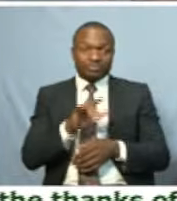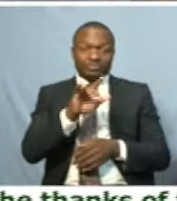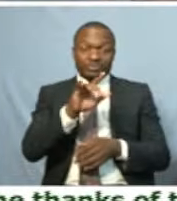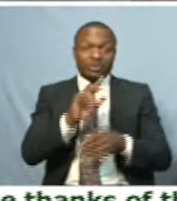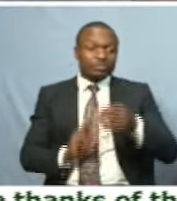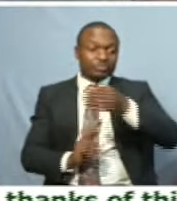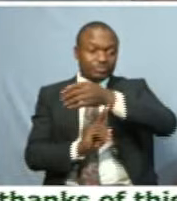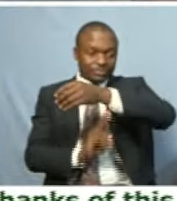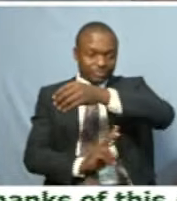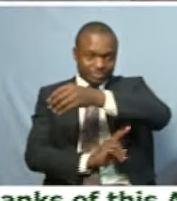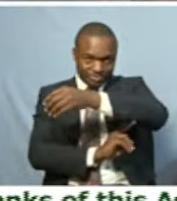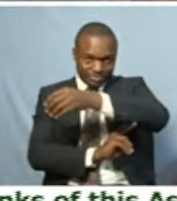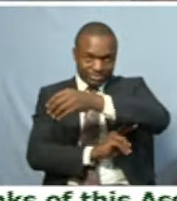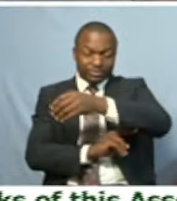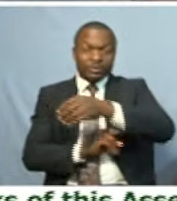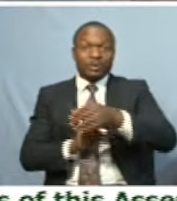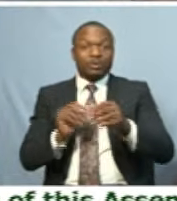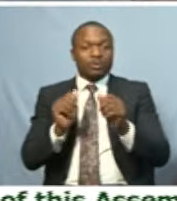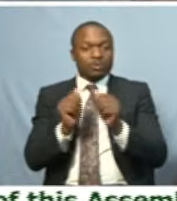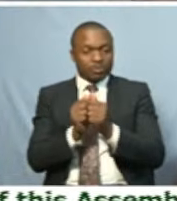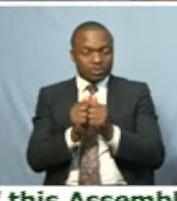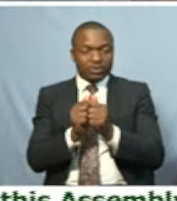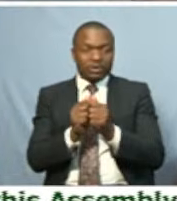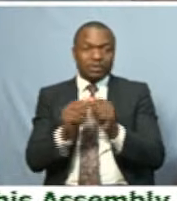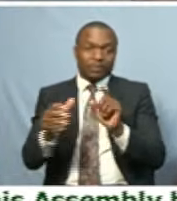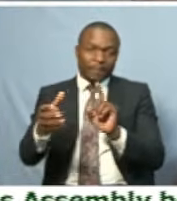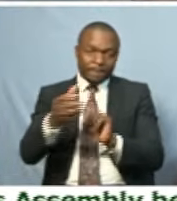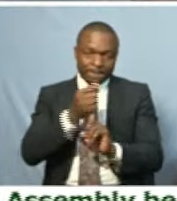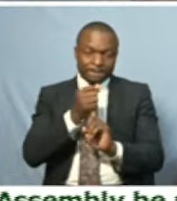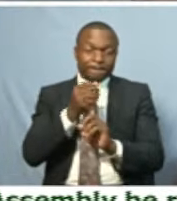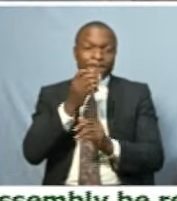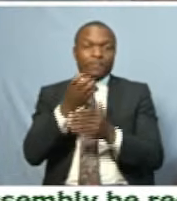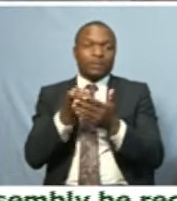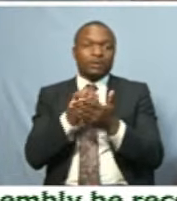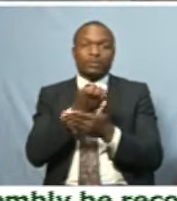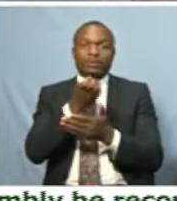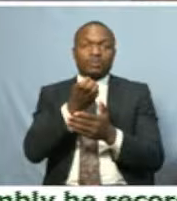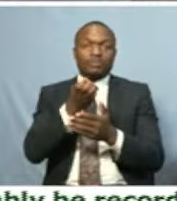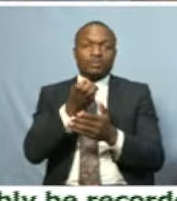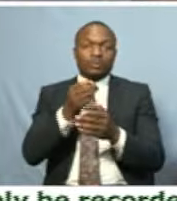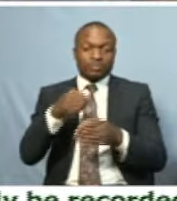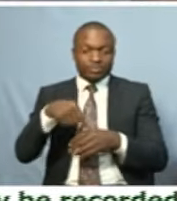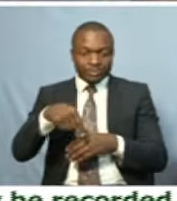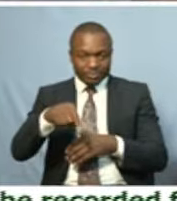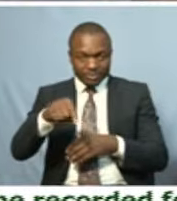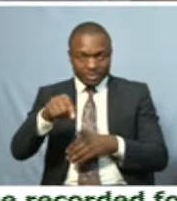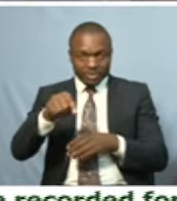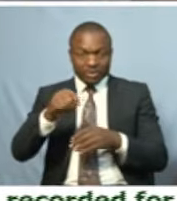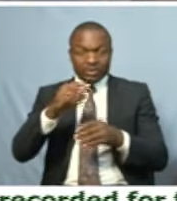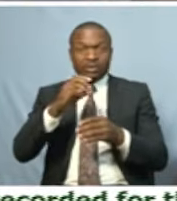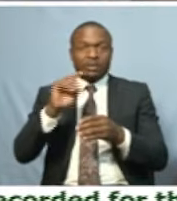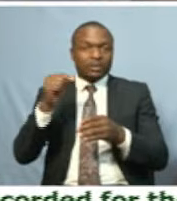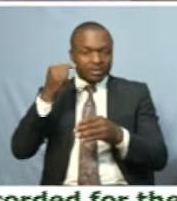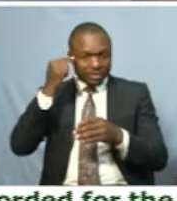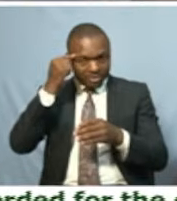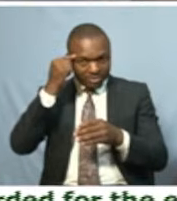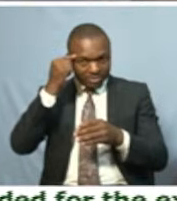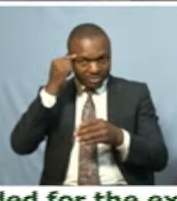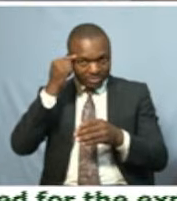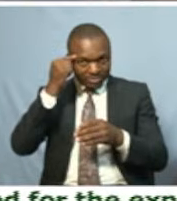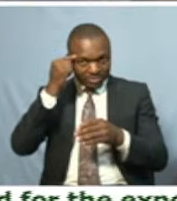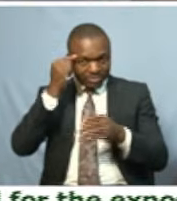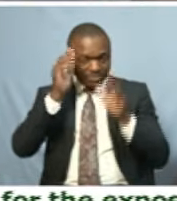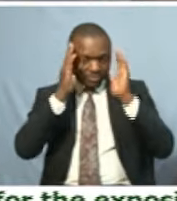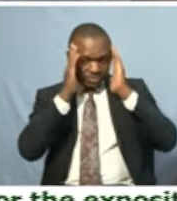bridges. Madam Speaker, with the attainment of macroeconomic stability, the UPND government stands on firm ground